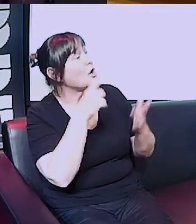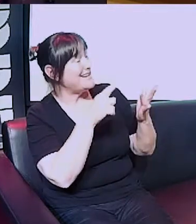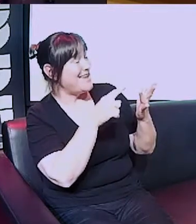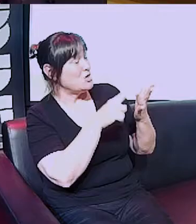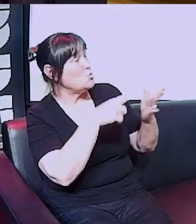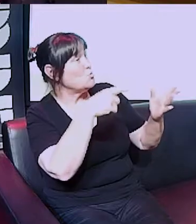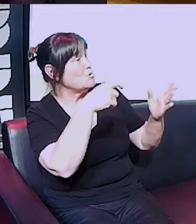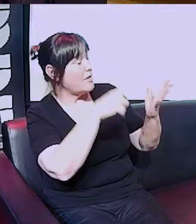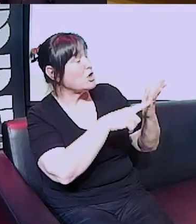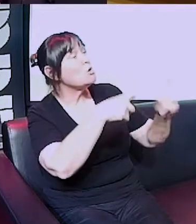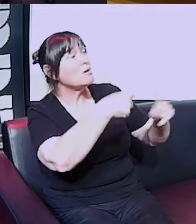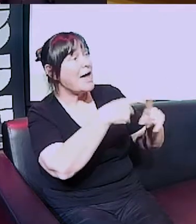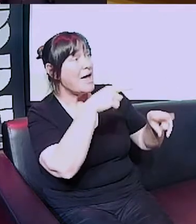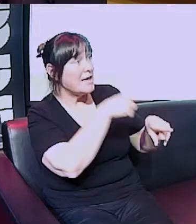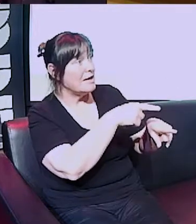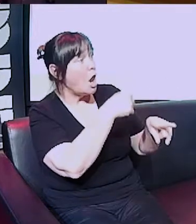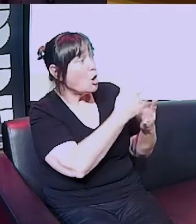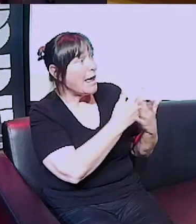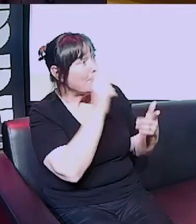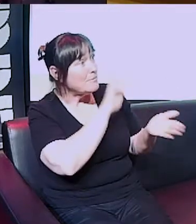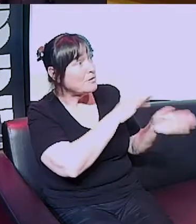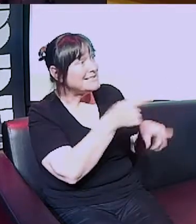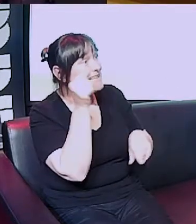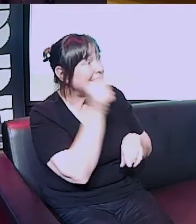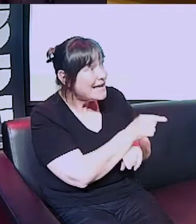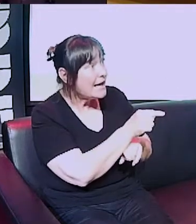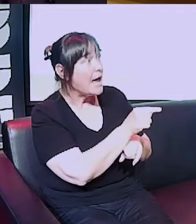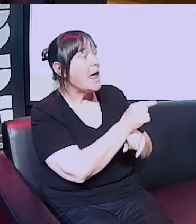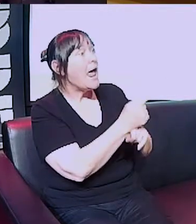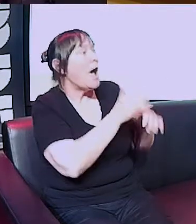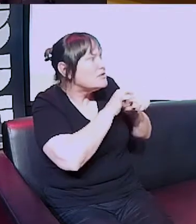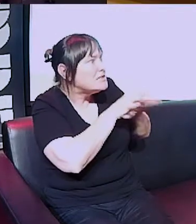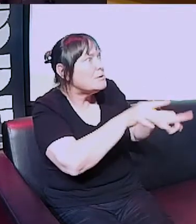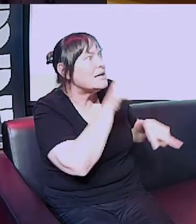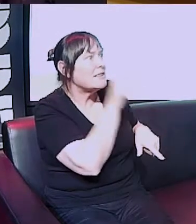they actually have and the deaths they actually have, and the same in the United States.